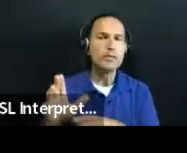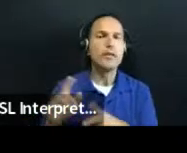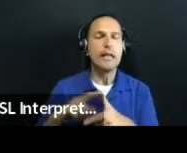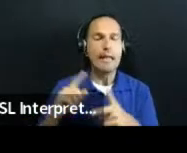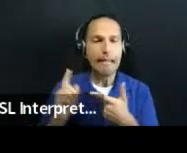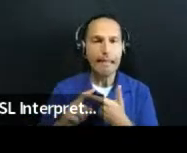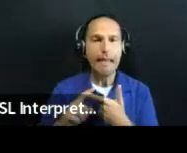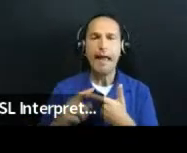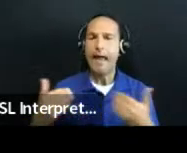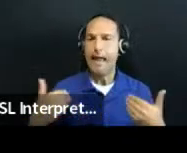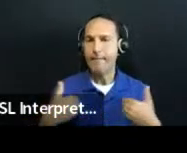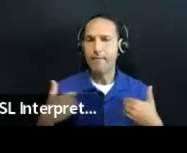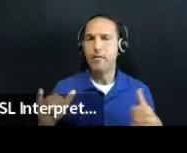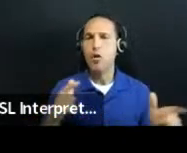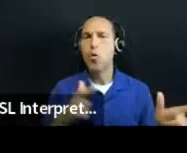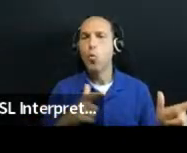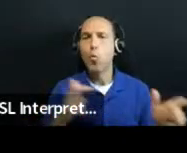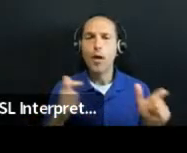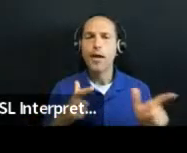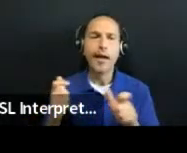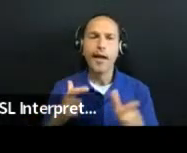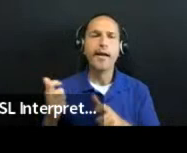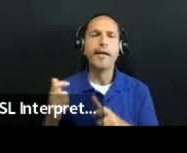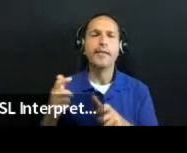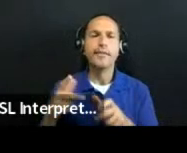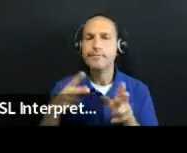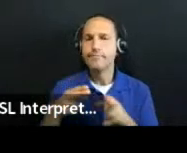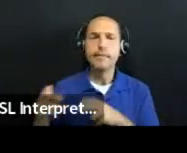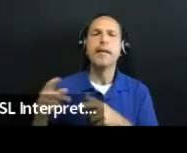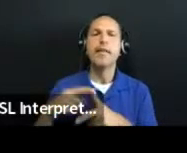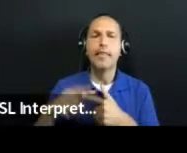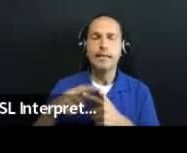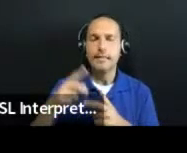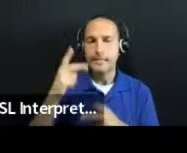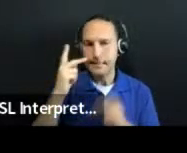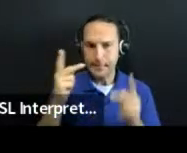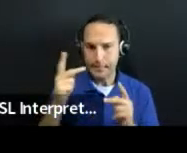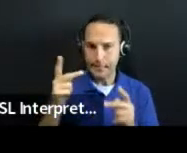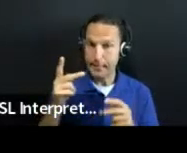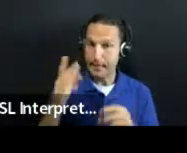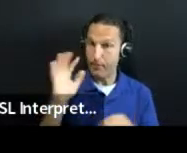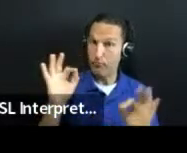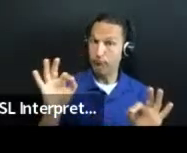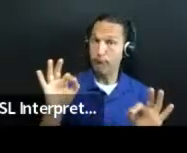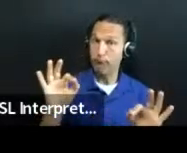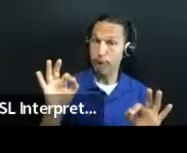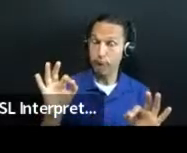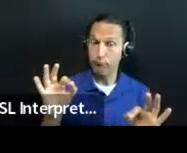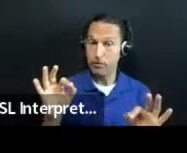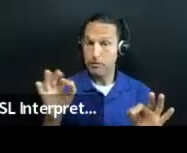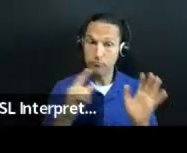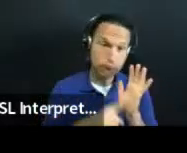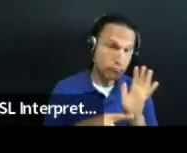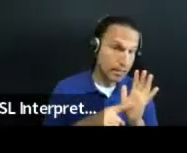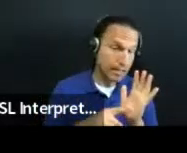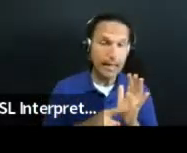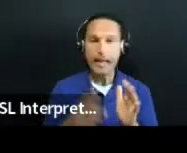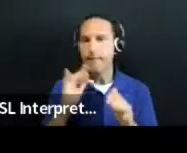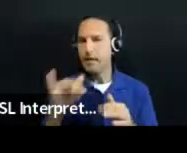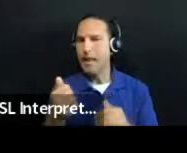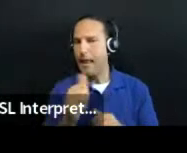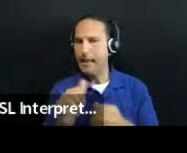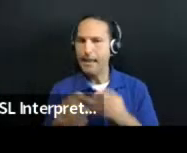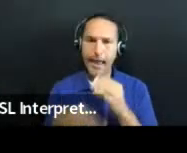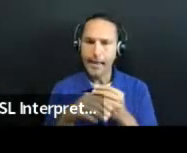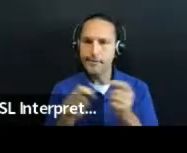and have quick iterations and see if you're hitting the target or if you need to